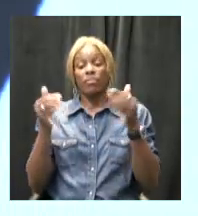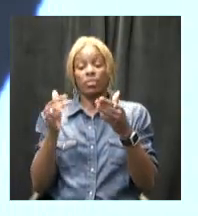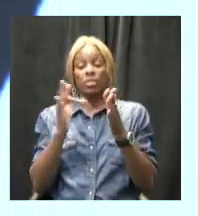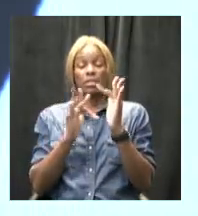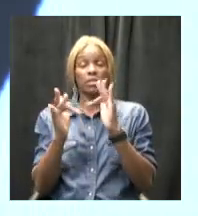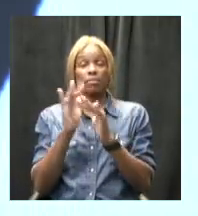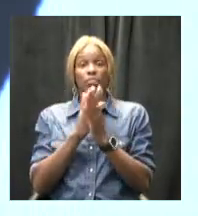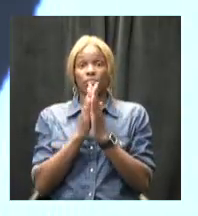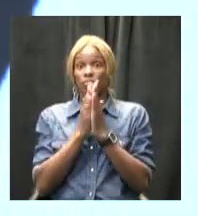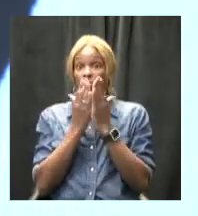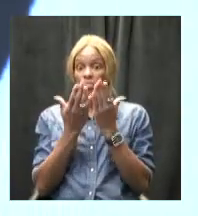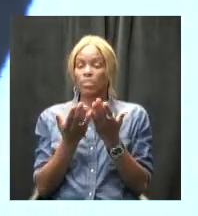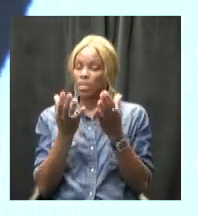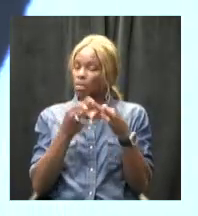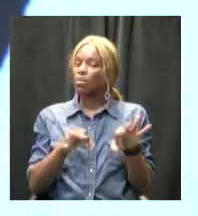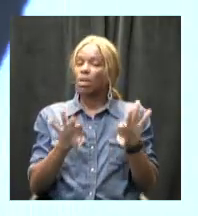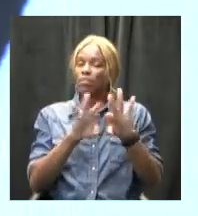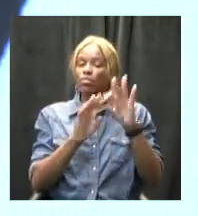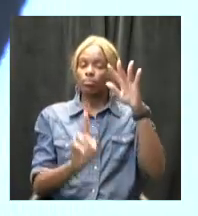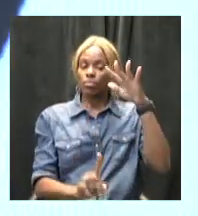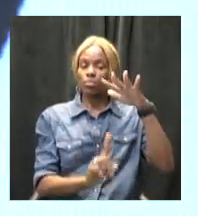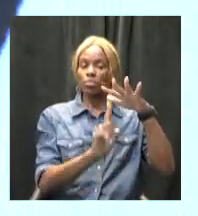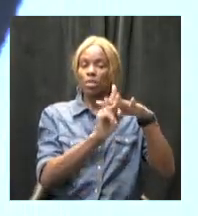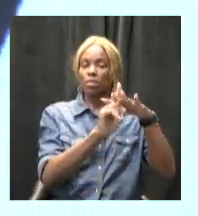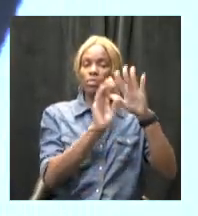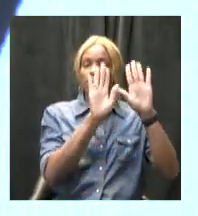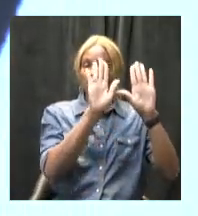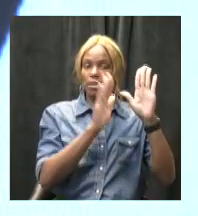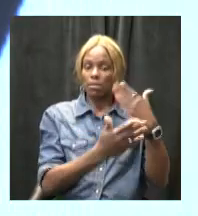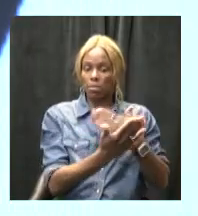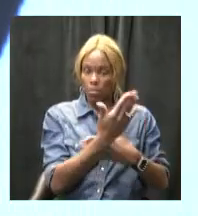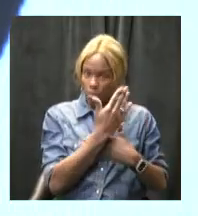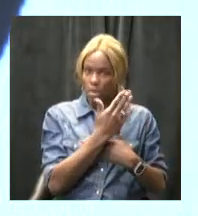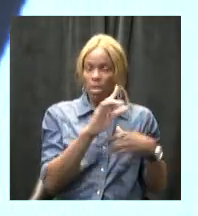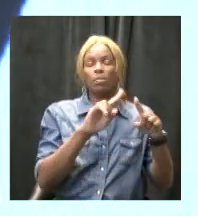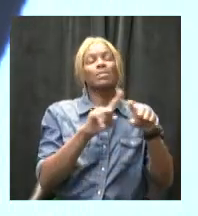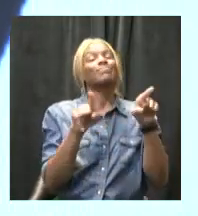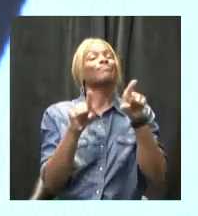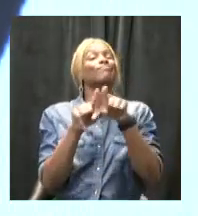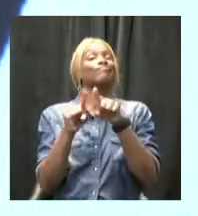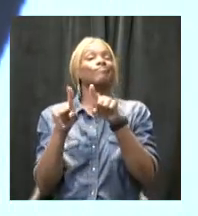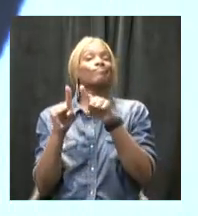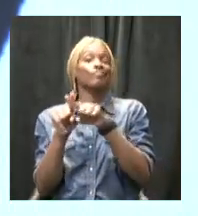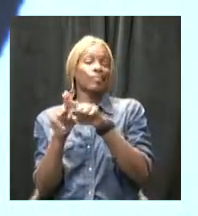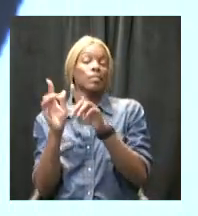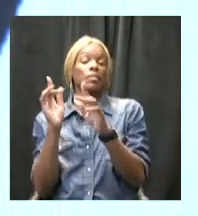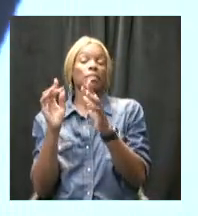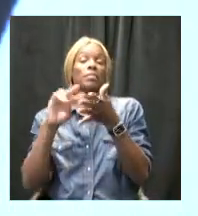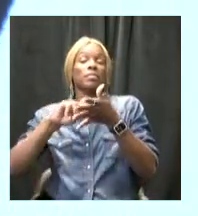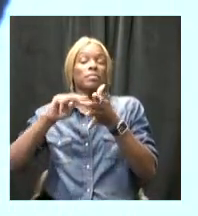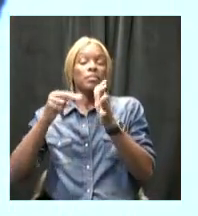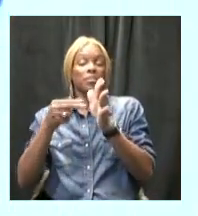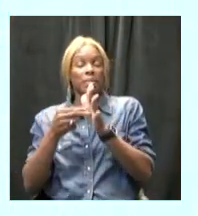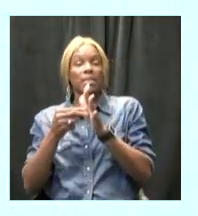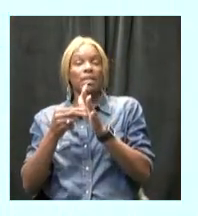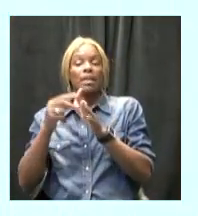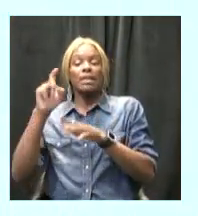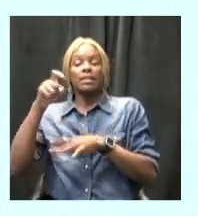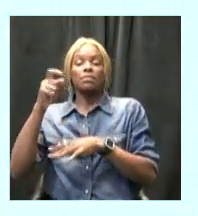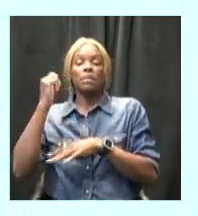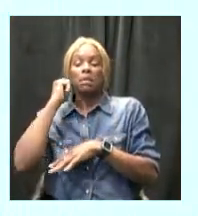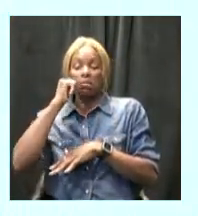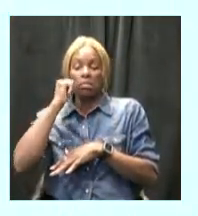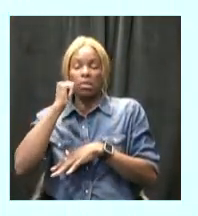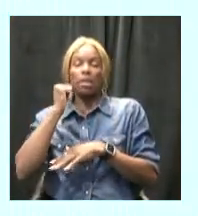for us to show up and be engaged on Sunday mornings, but it also means that the Word of God needs to be a daily part of